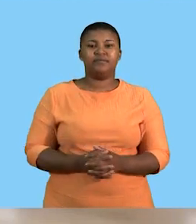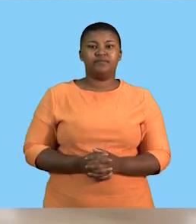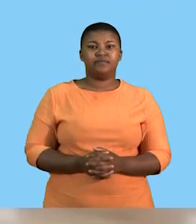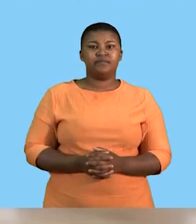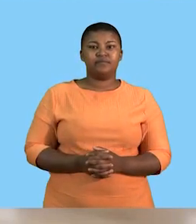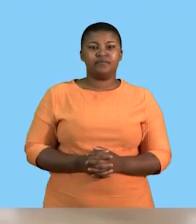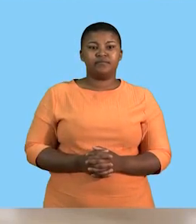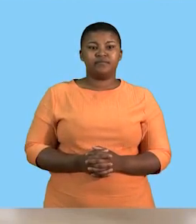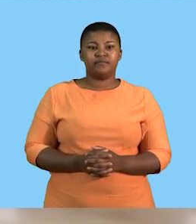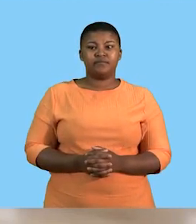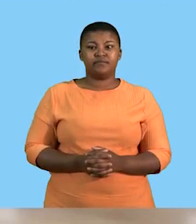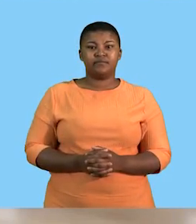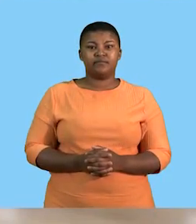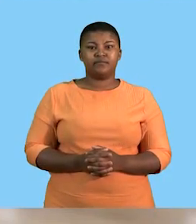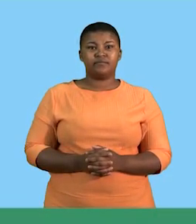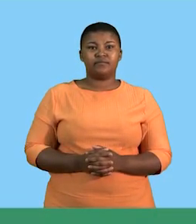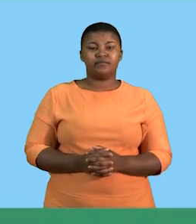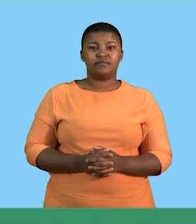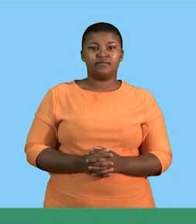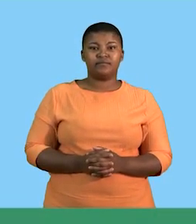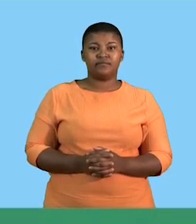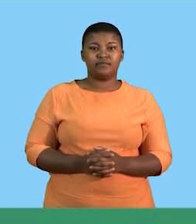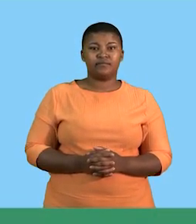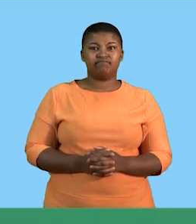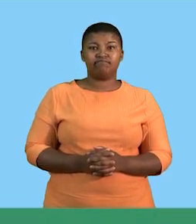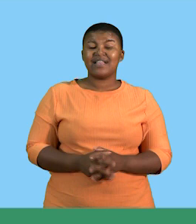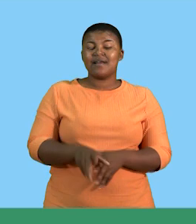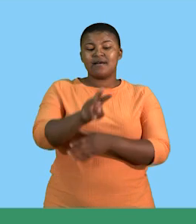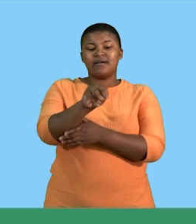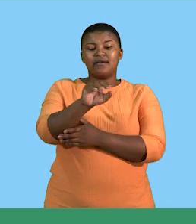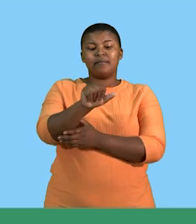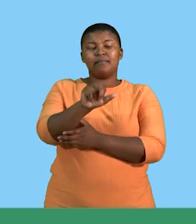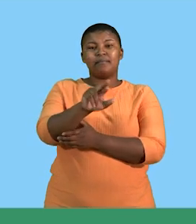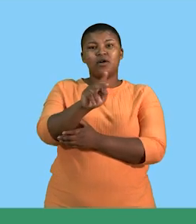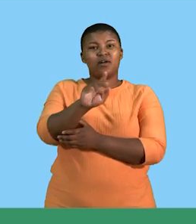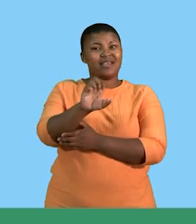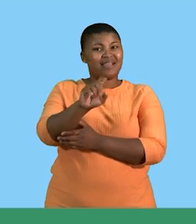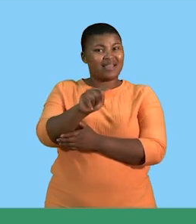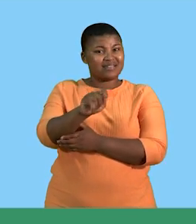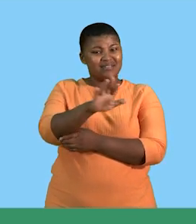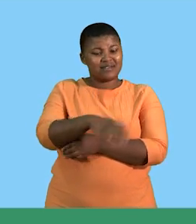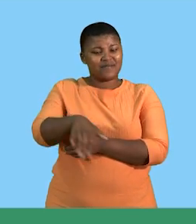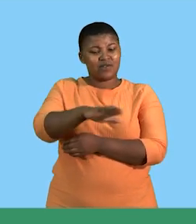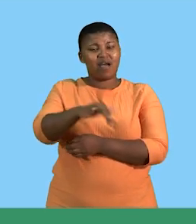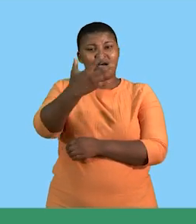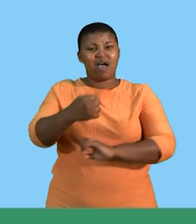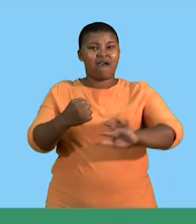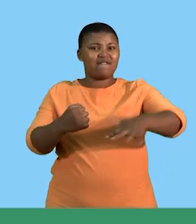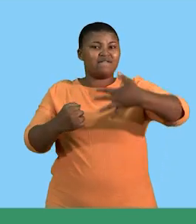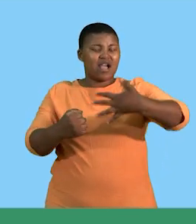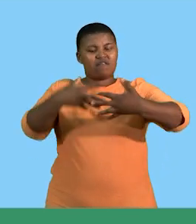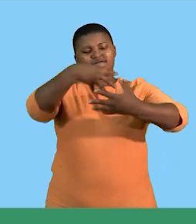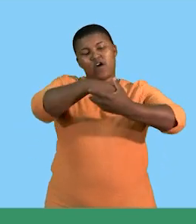environment. Now, the market environment has 5 components. The first one is